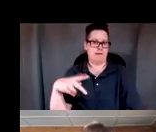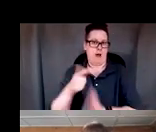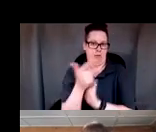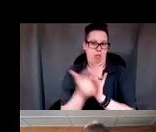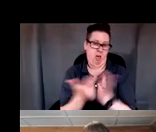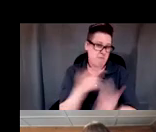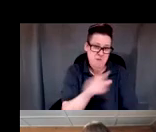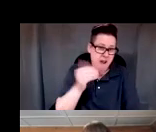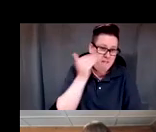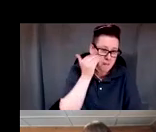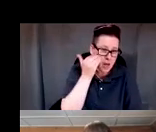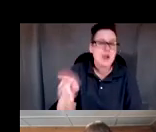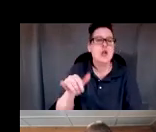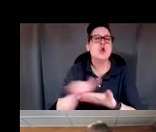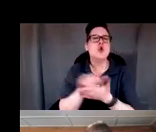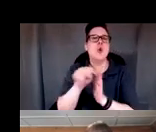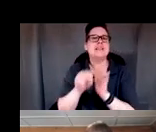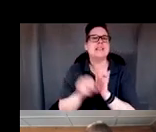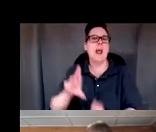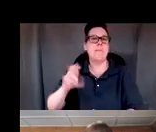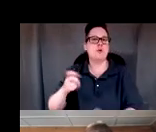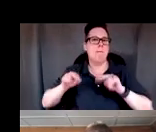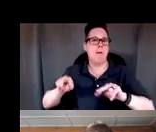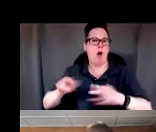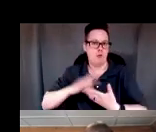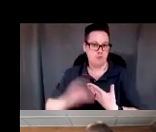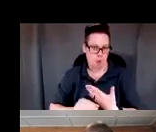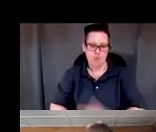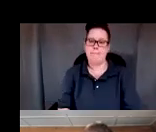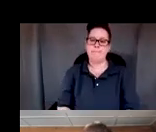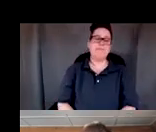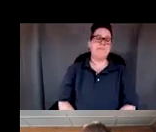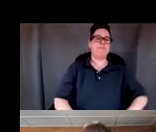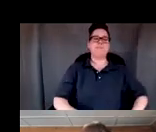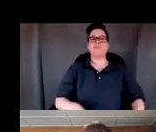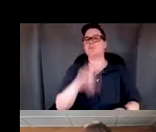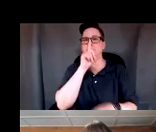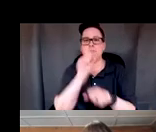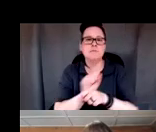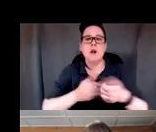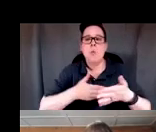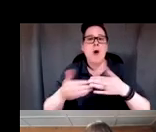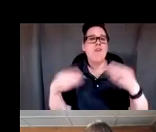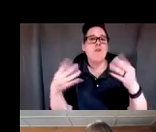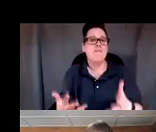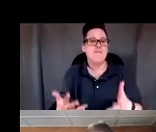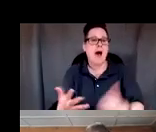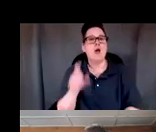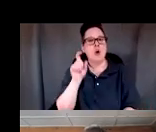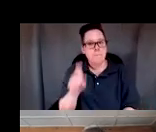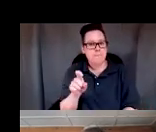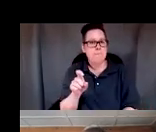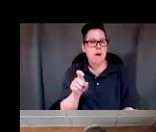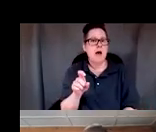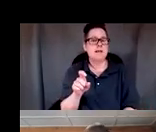State prescription monitoring program. Essentially, any provider has to consult this program